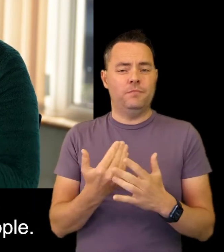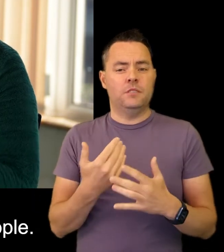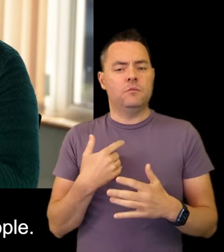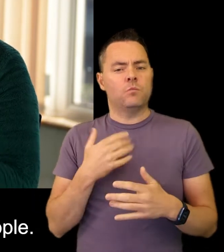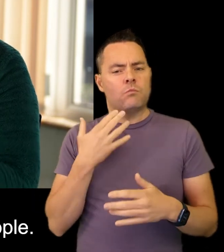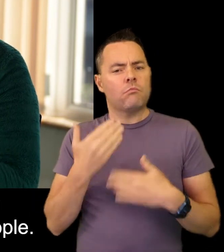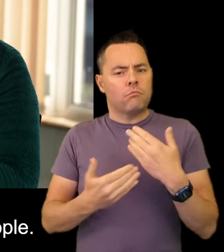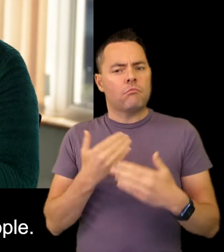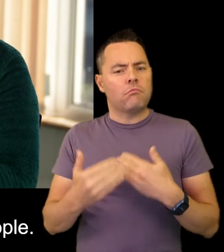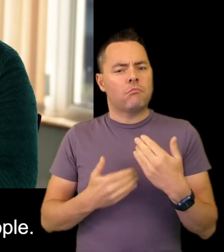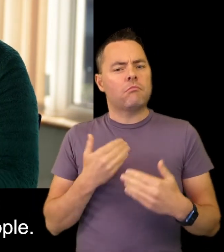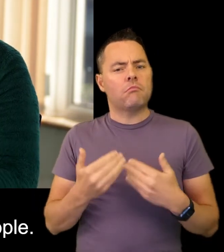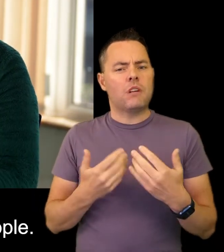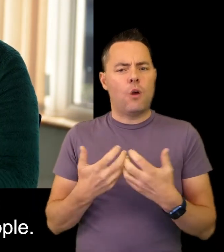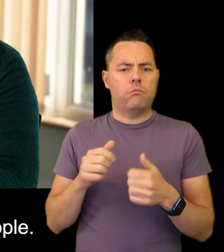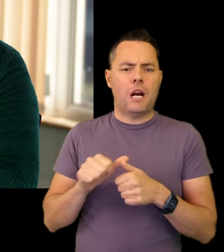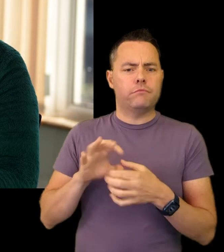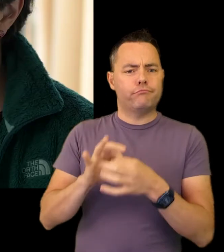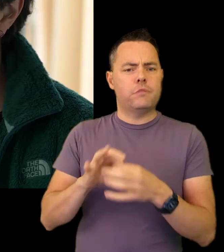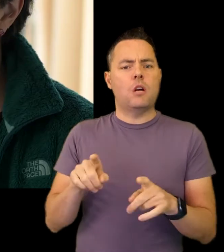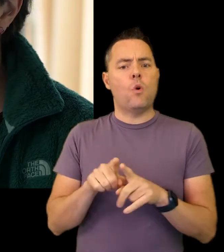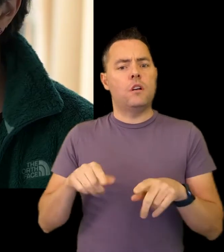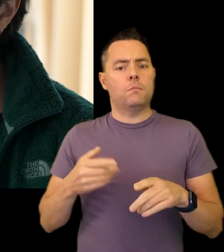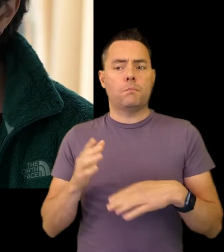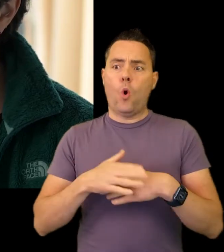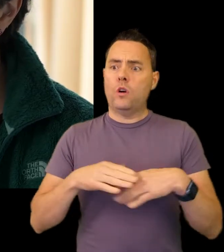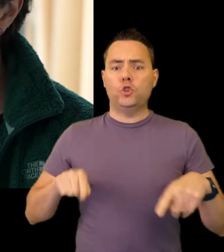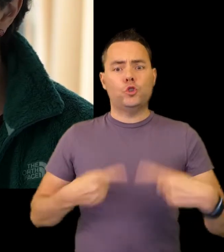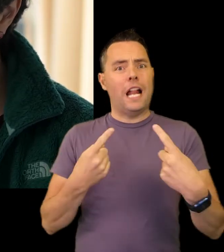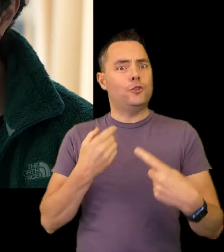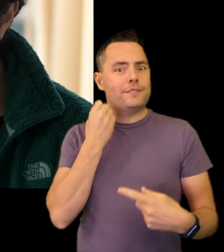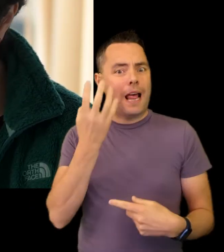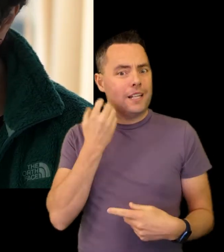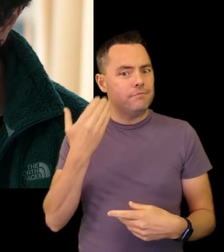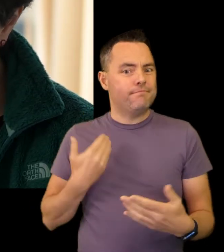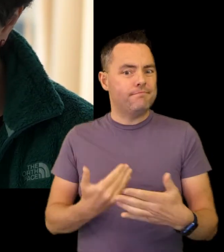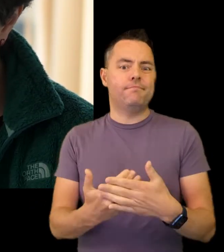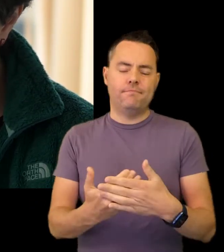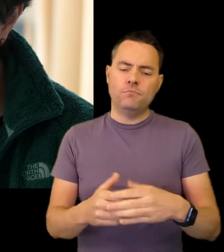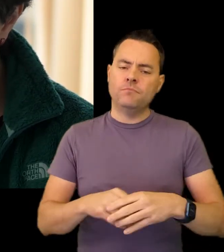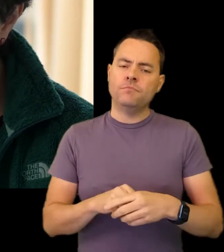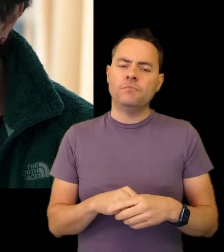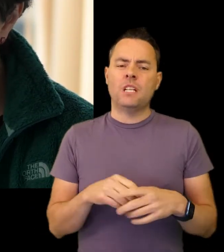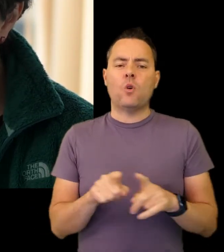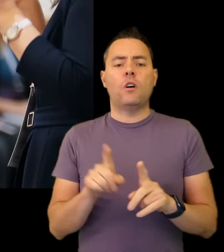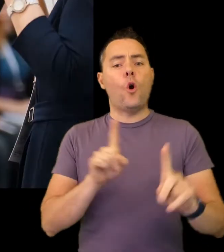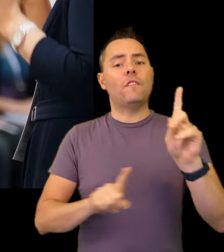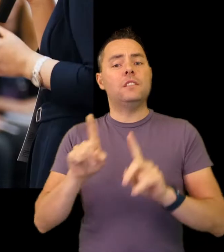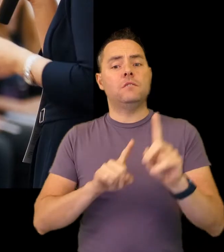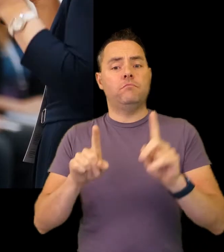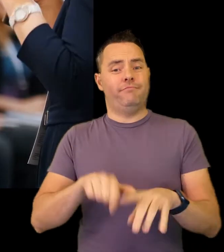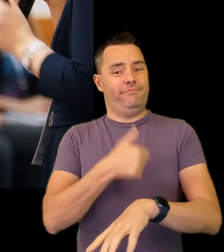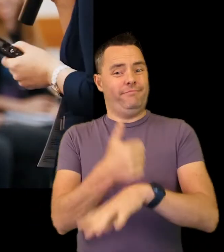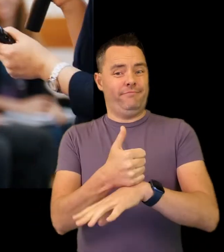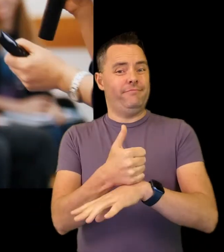something I'm doing that's getting the best from people. My most challenging days